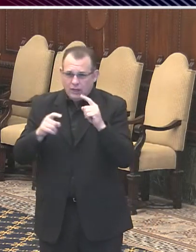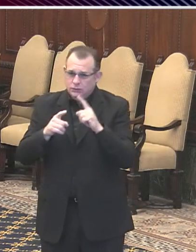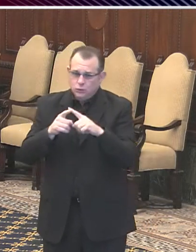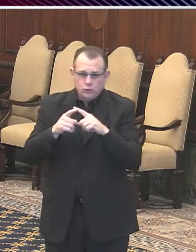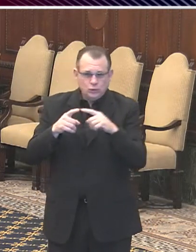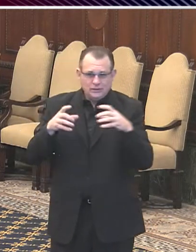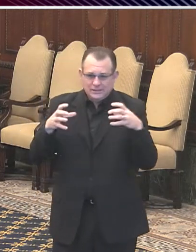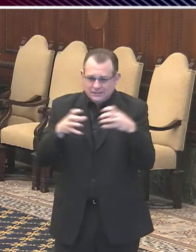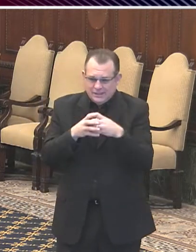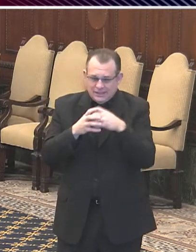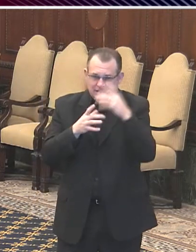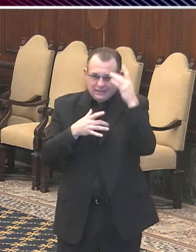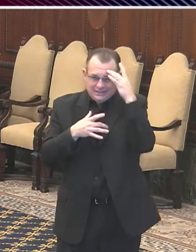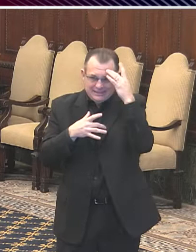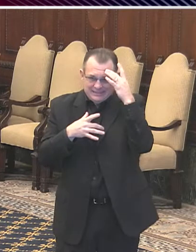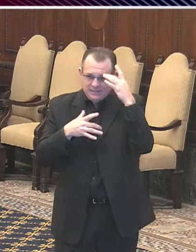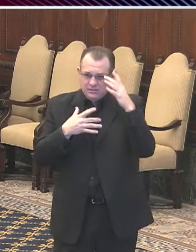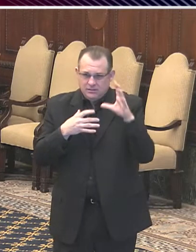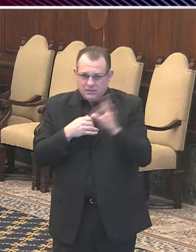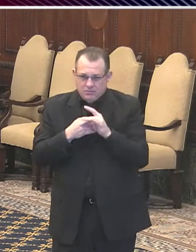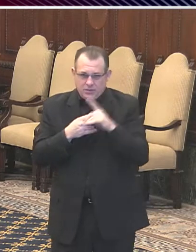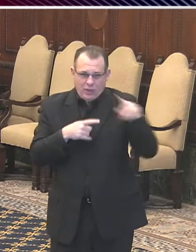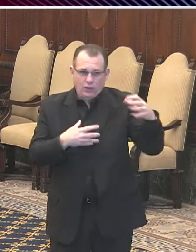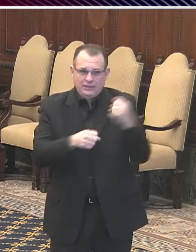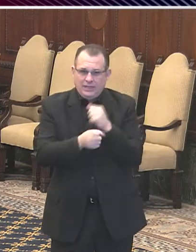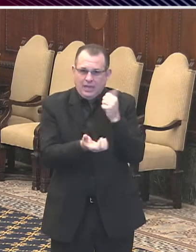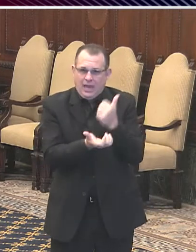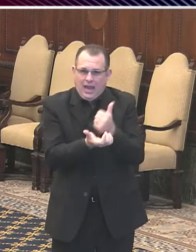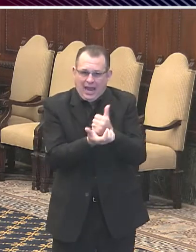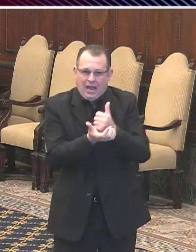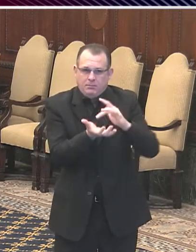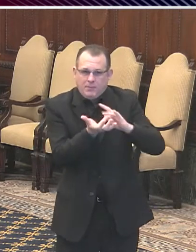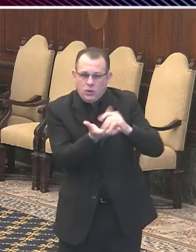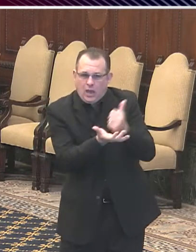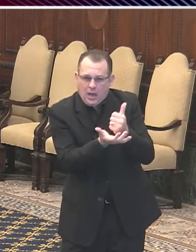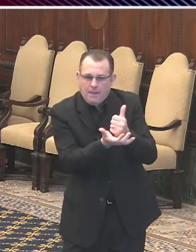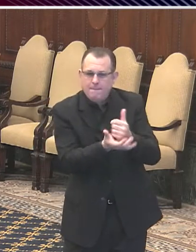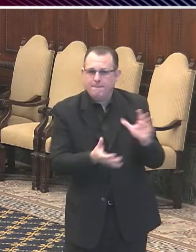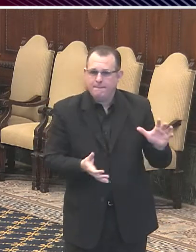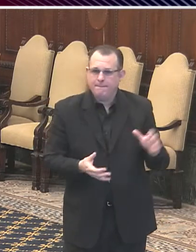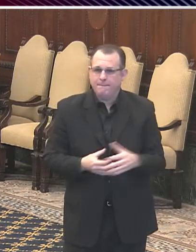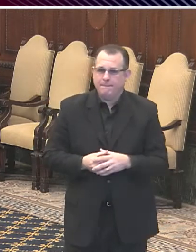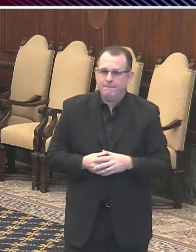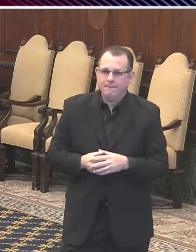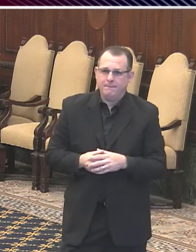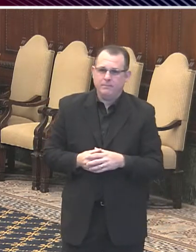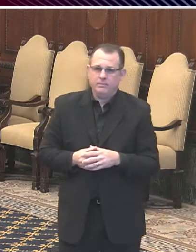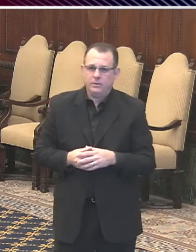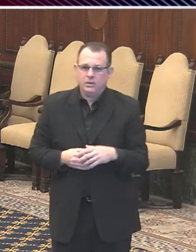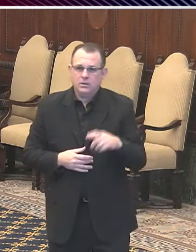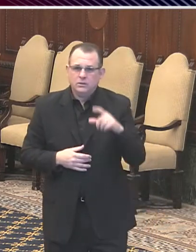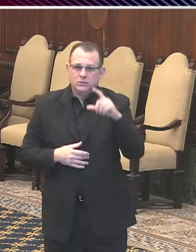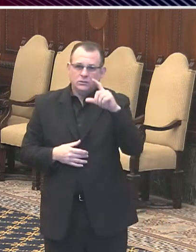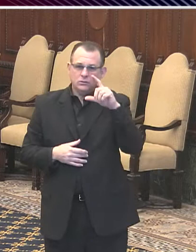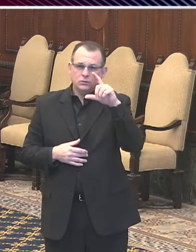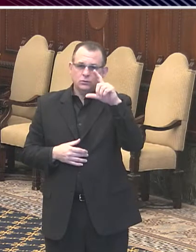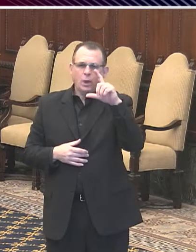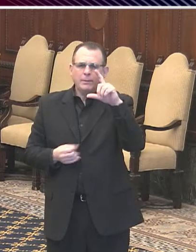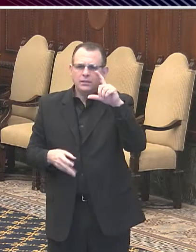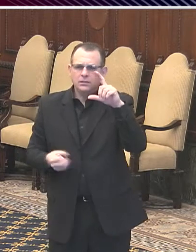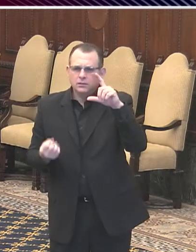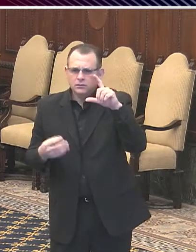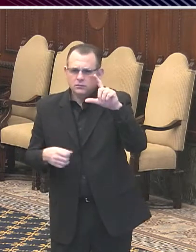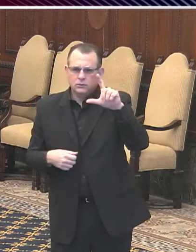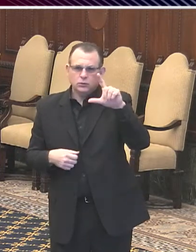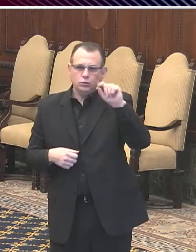those inmates receive medical care. I have to report, sadly, that we've had 20 new deaths from the coronavirus infection since this